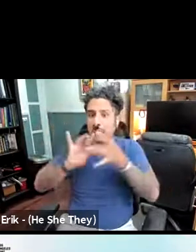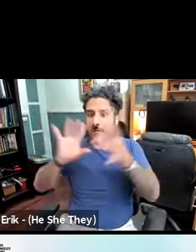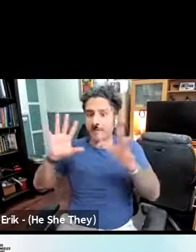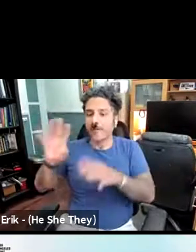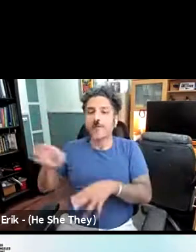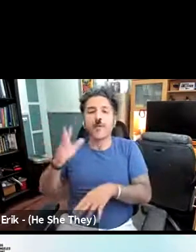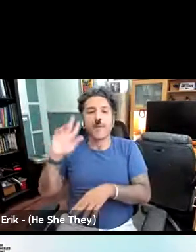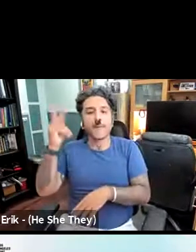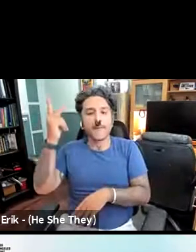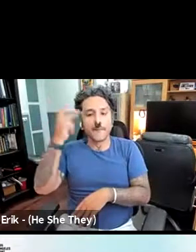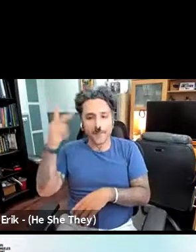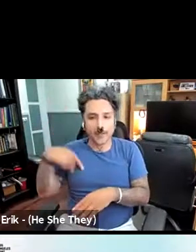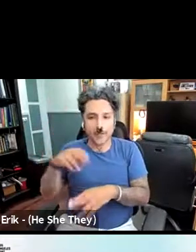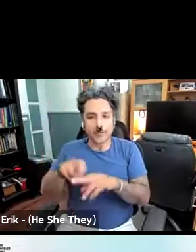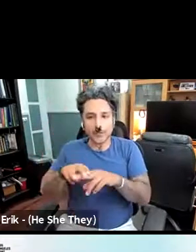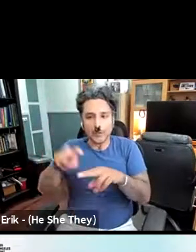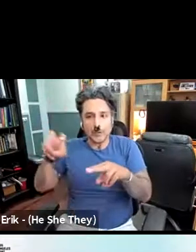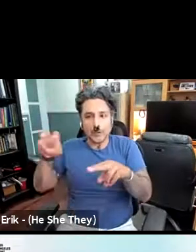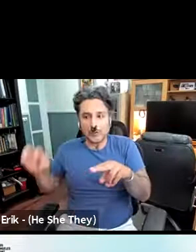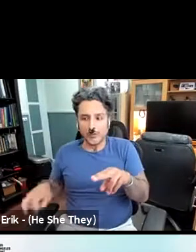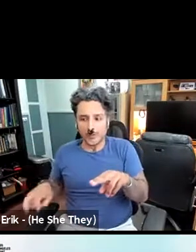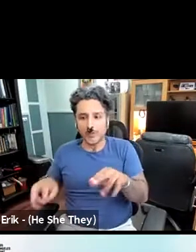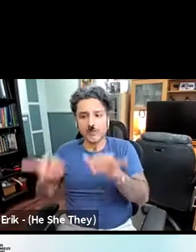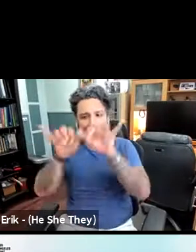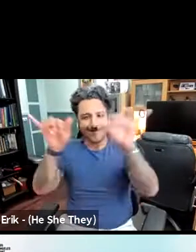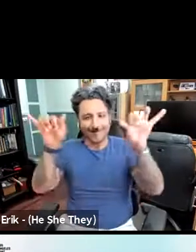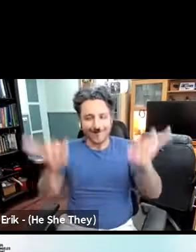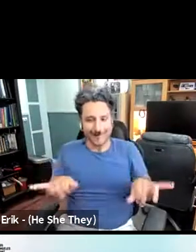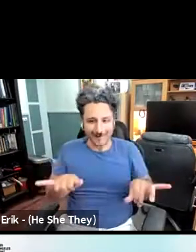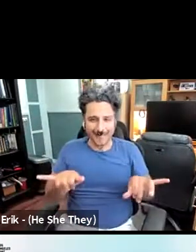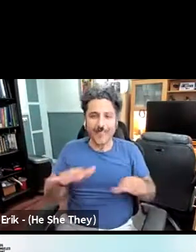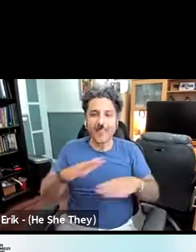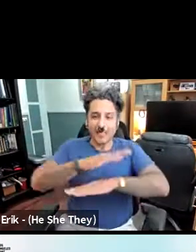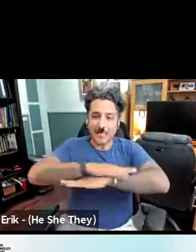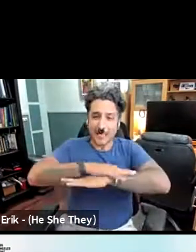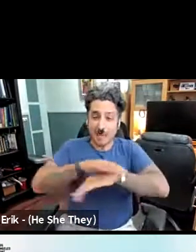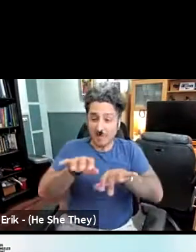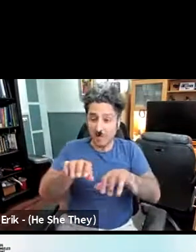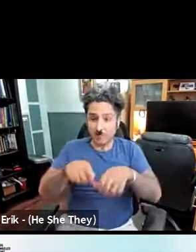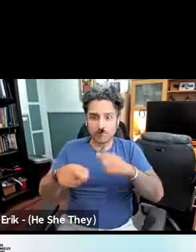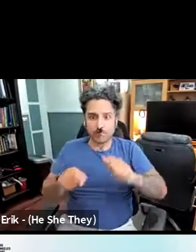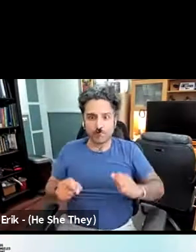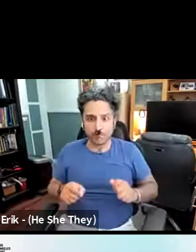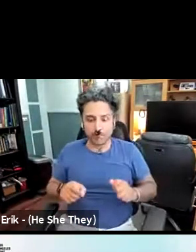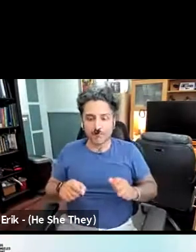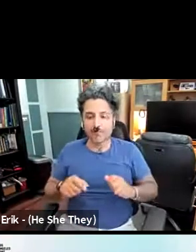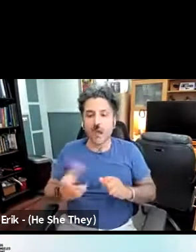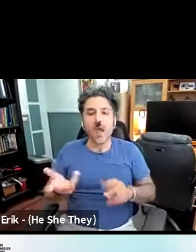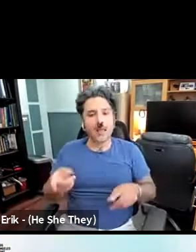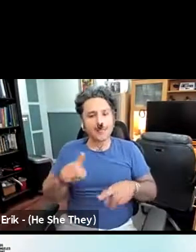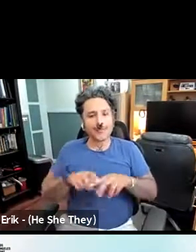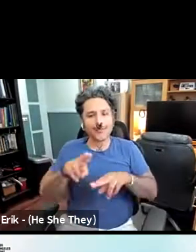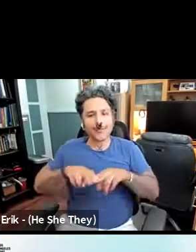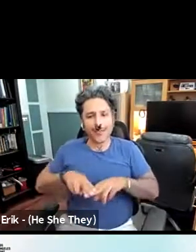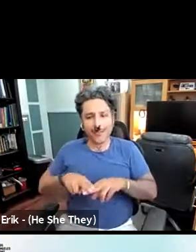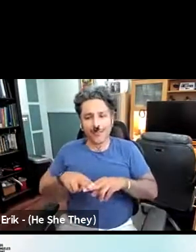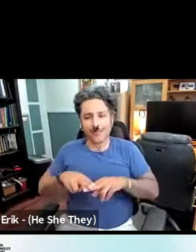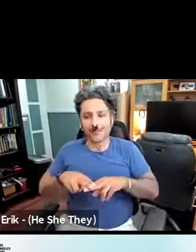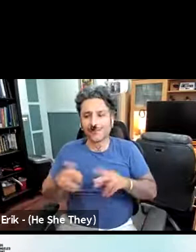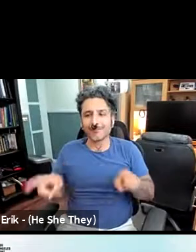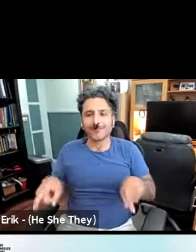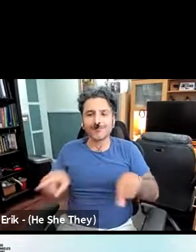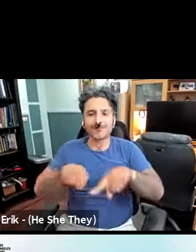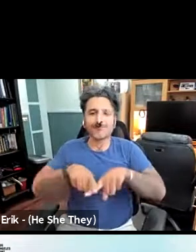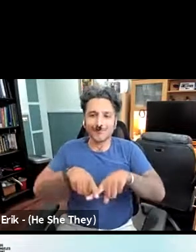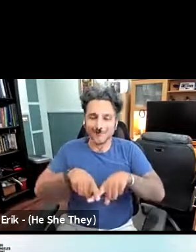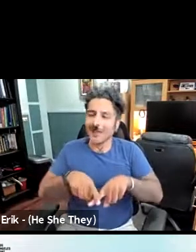it's over. So when we talk about that dismantling the table, I like that. I also like to sit on the floor and cross my feet, you know, and get in the dirt. And that's